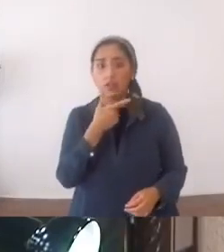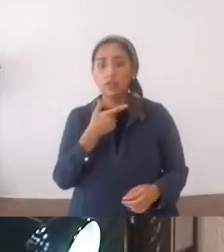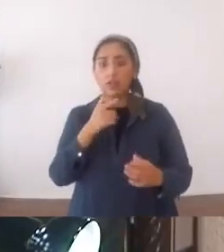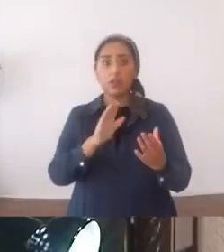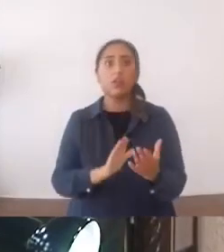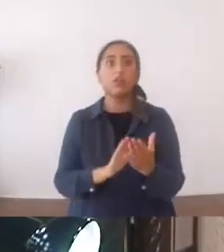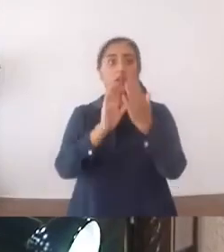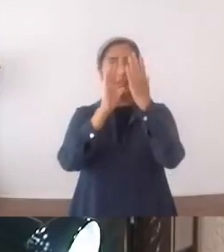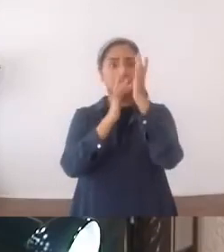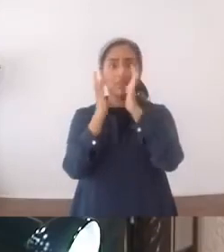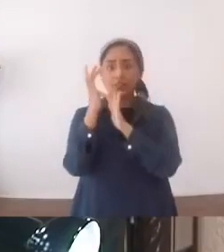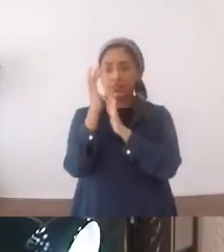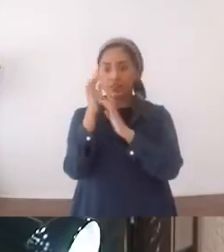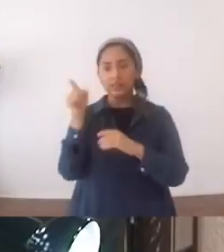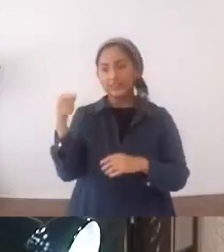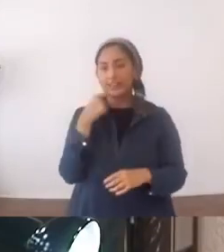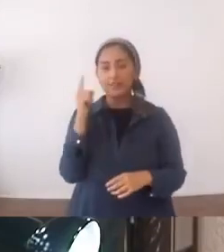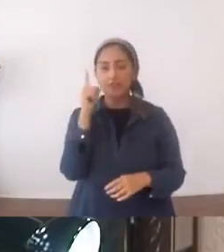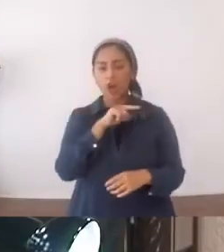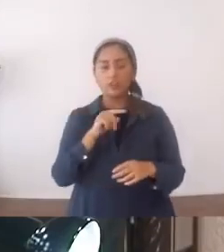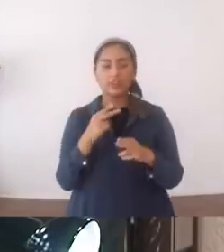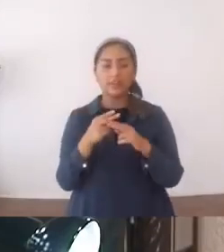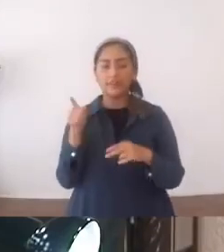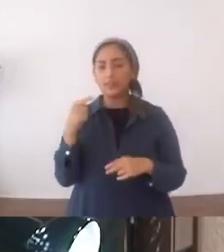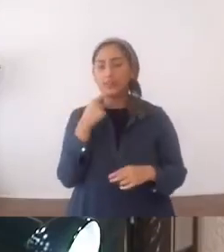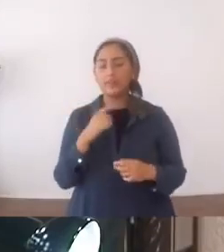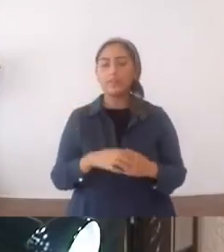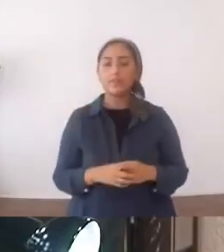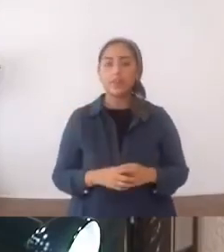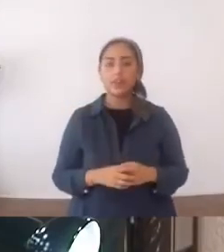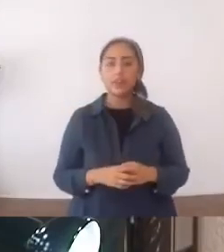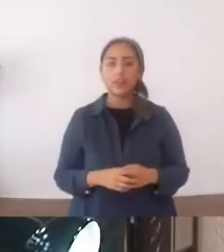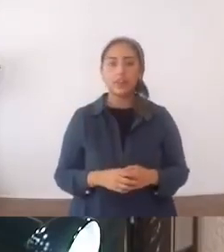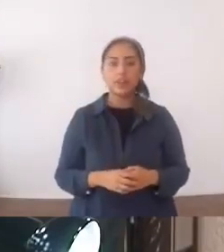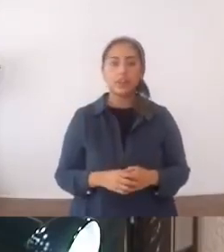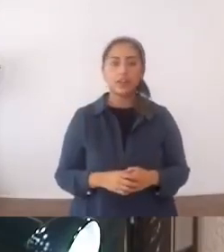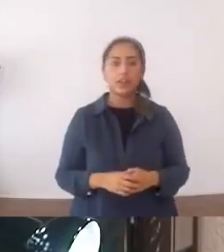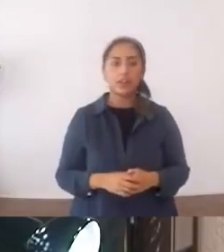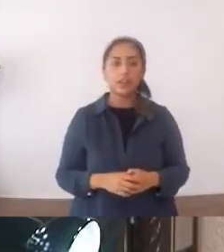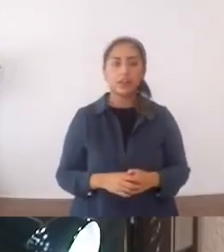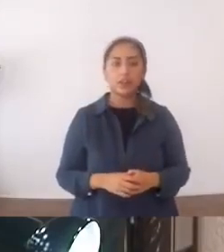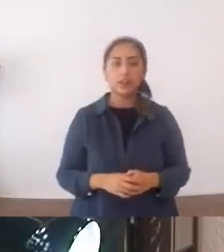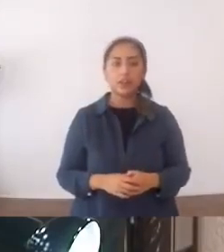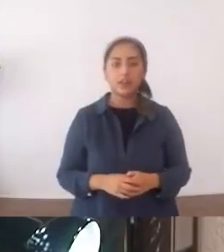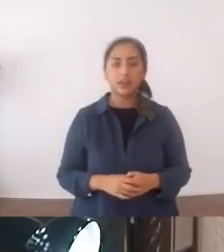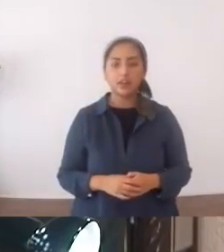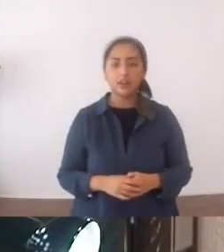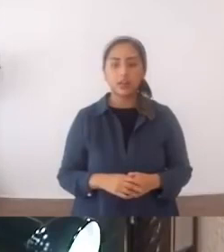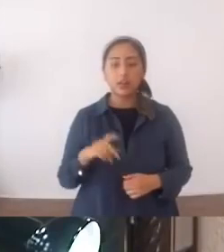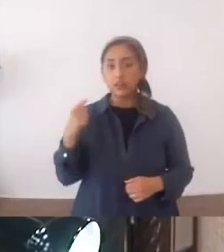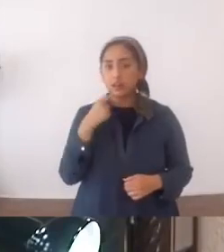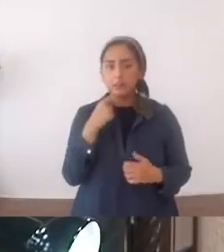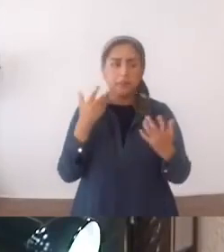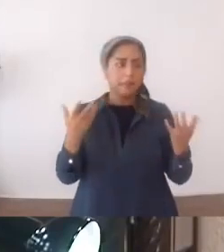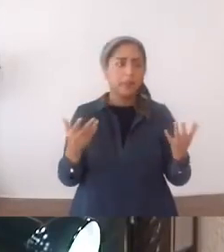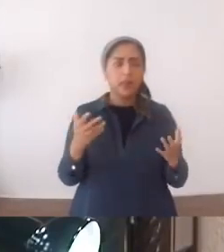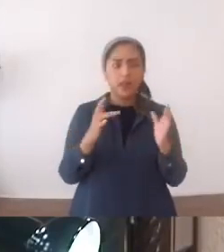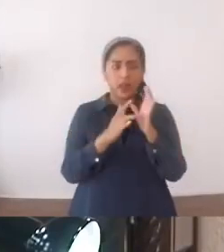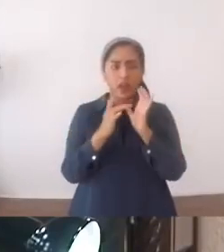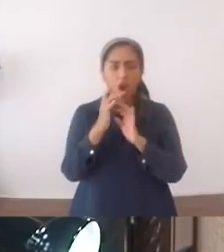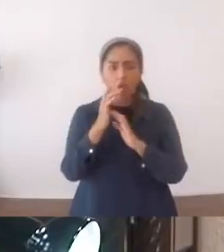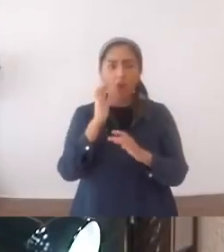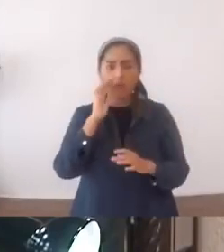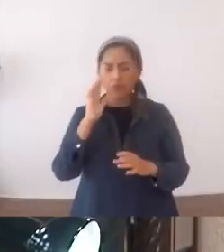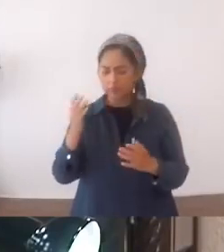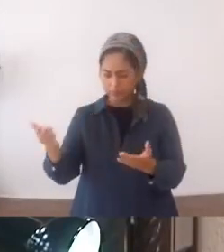se acerca a Jesús, él dice así el nombre falso. Well, if a homosexual gets close to Jesus, of course, he says the